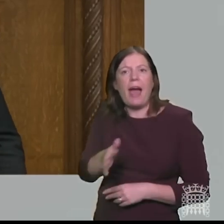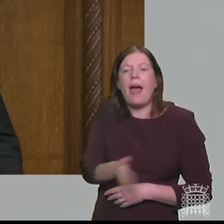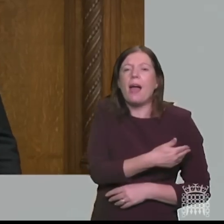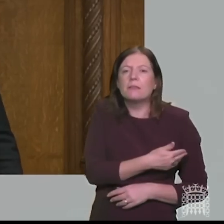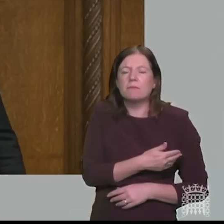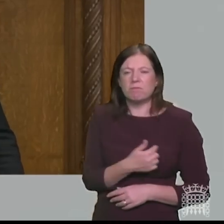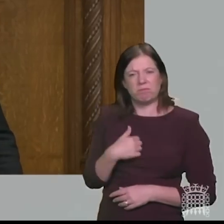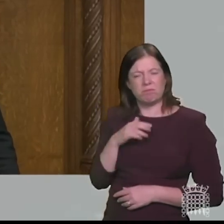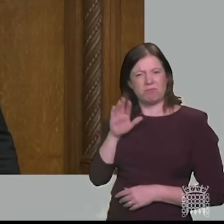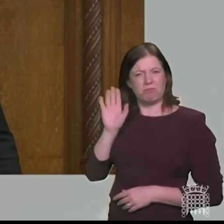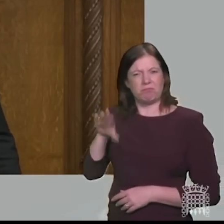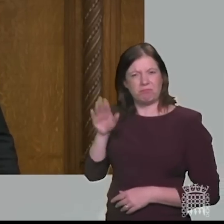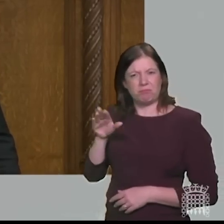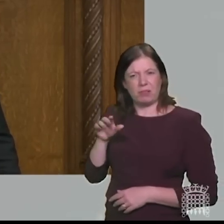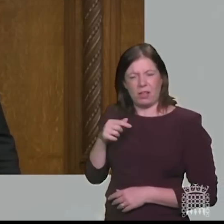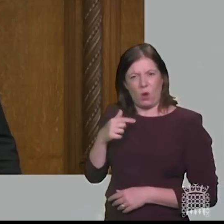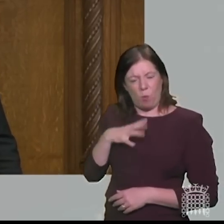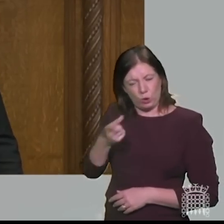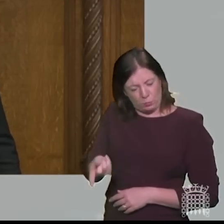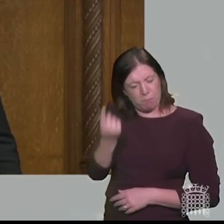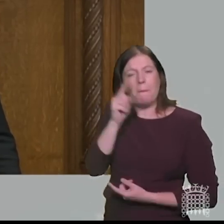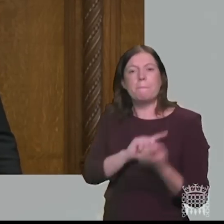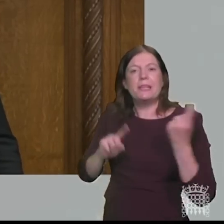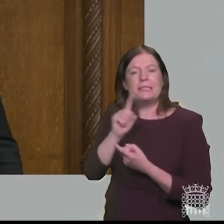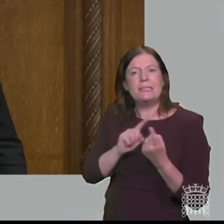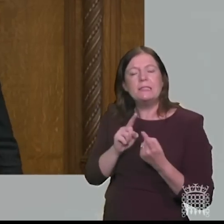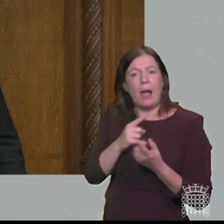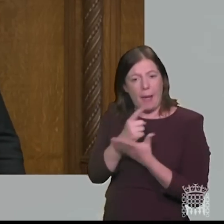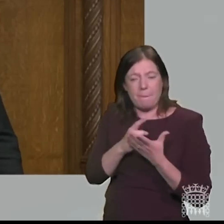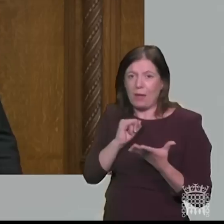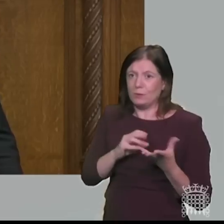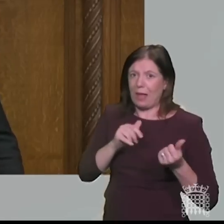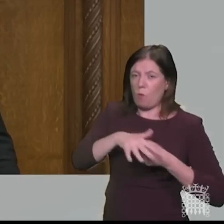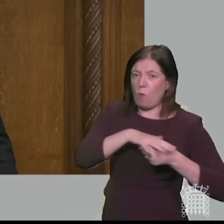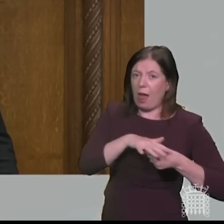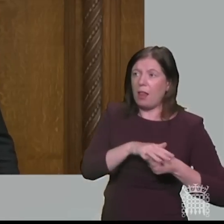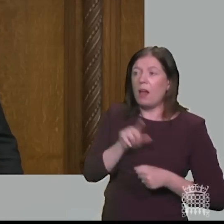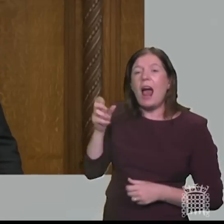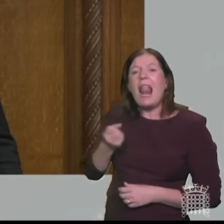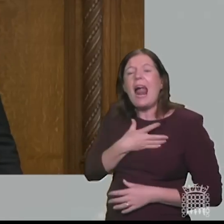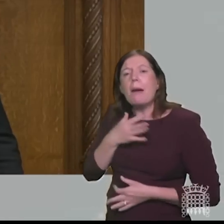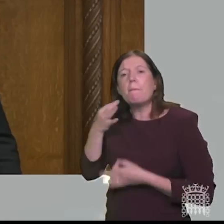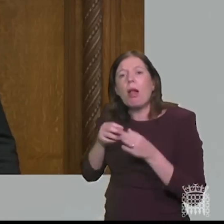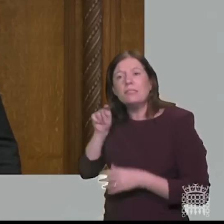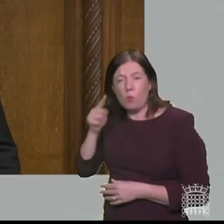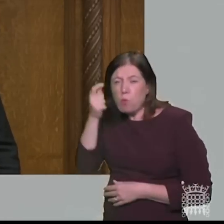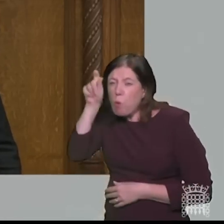right honourable friend to ensure that he convenes a meeting urgently so we can resolve this, and perhaps he'll join me and tell Labour politicians, particularly one in